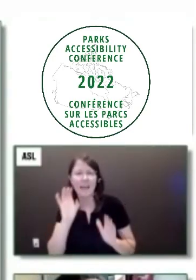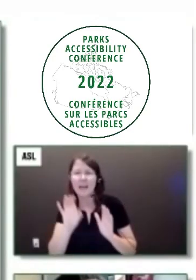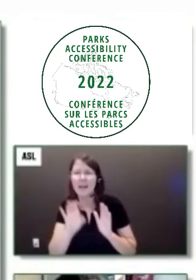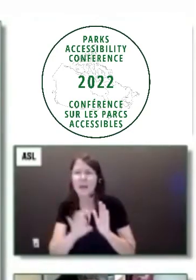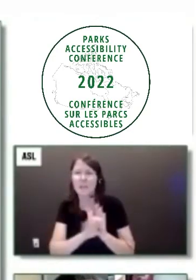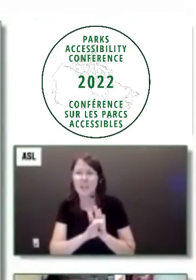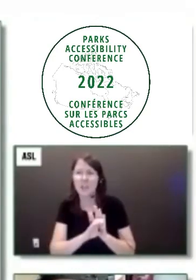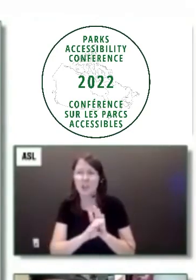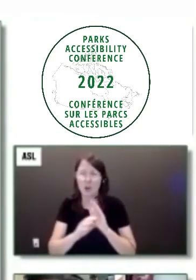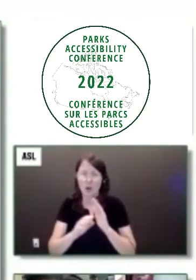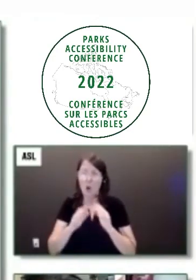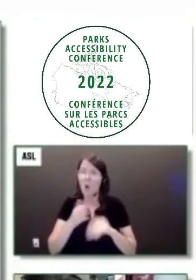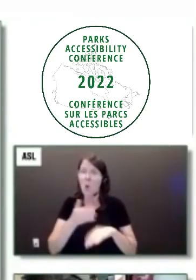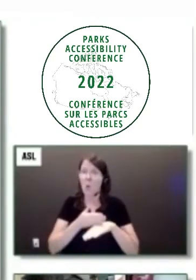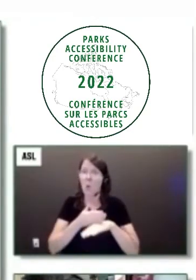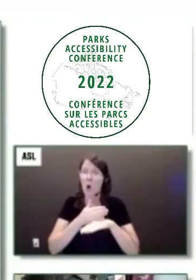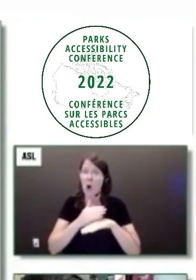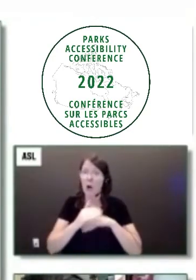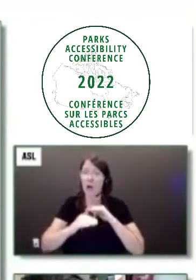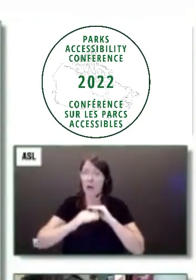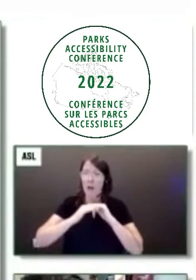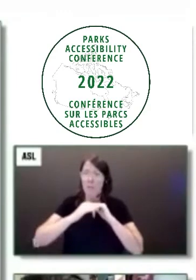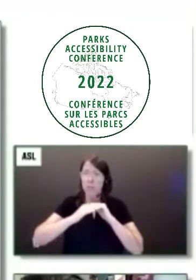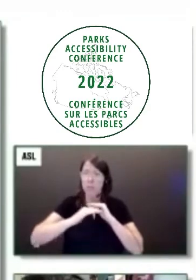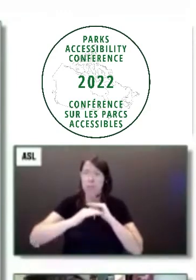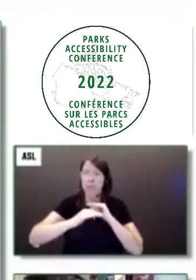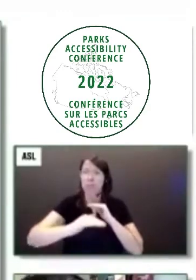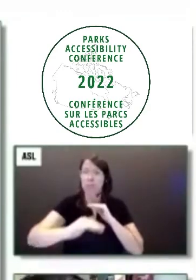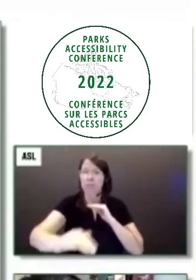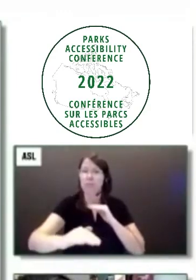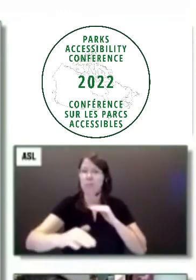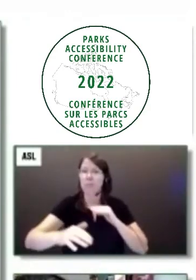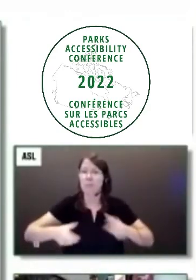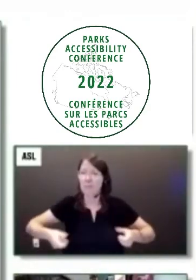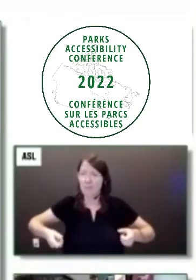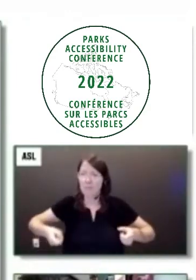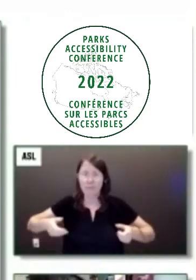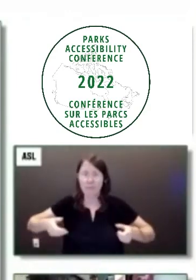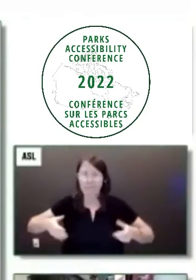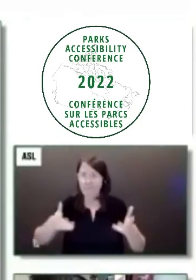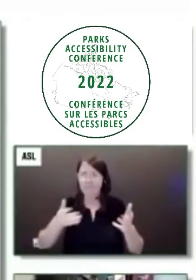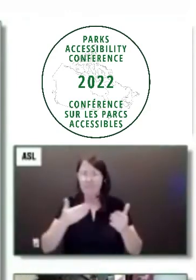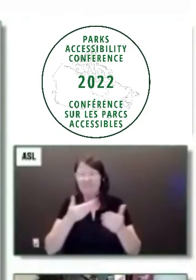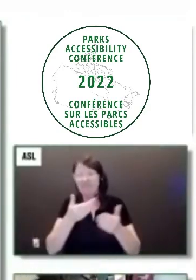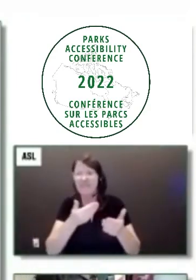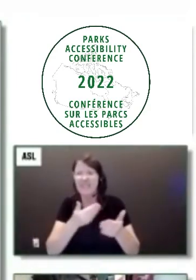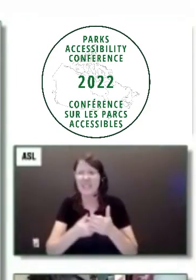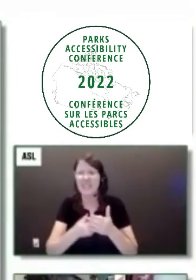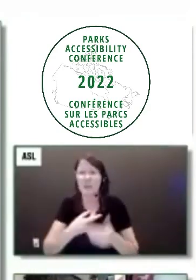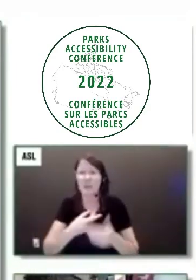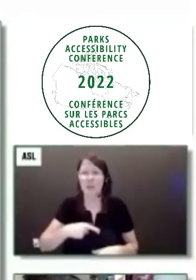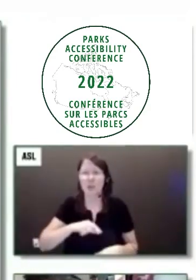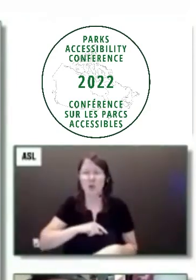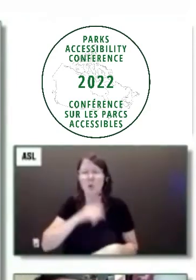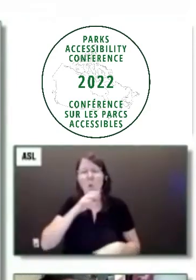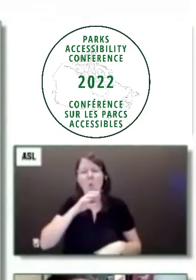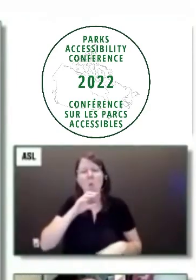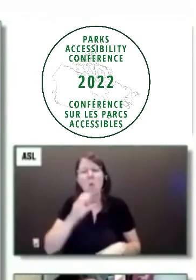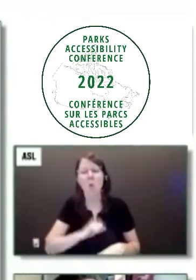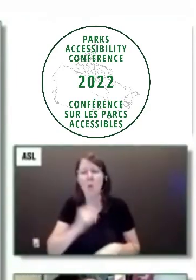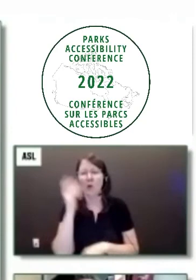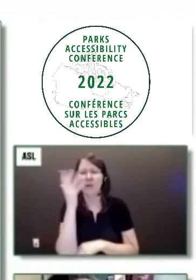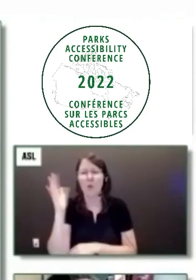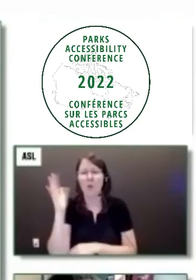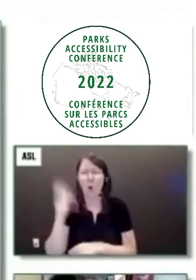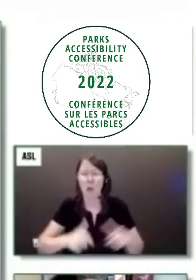ancient forest here near Prince George. And again, the focus on this pathway is not putting